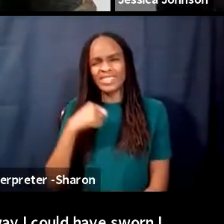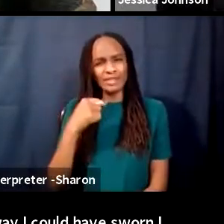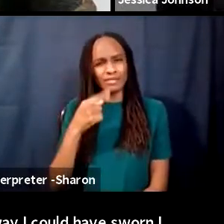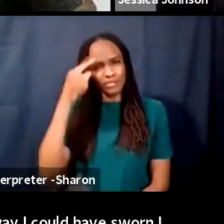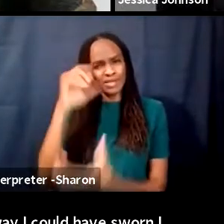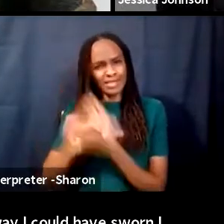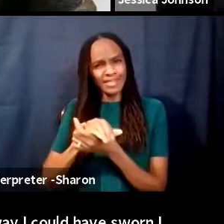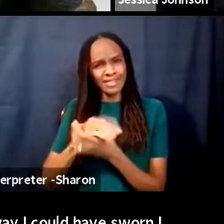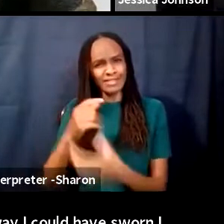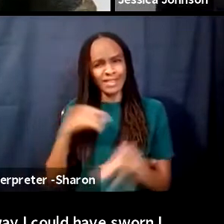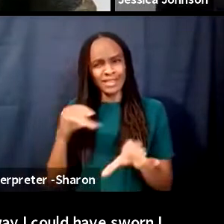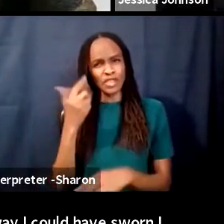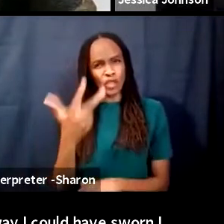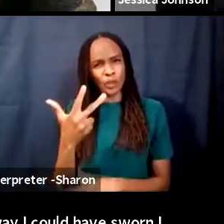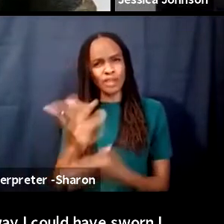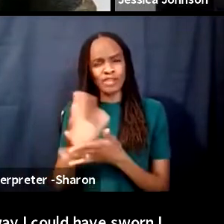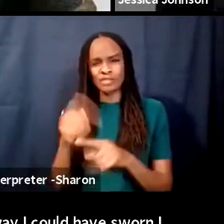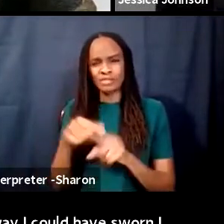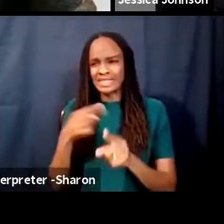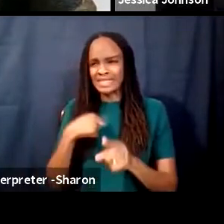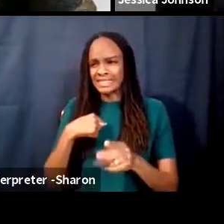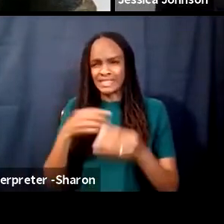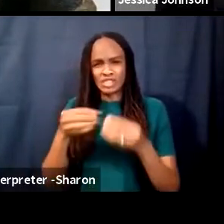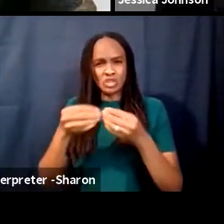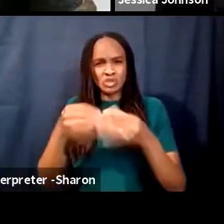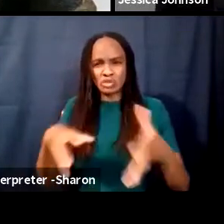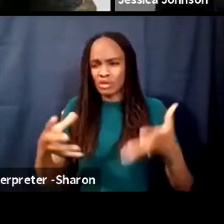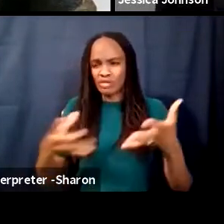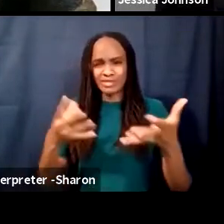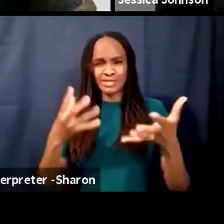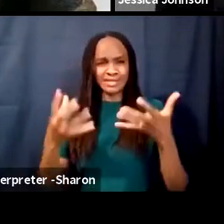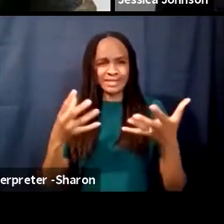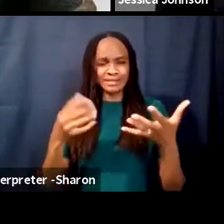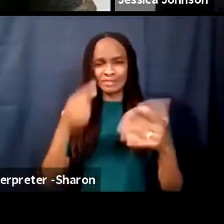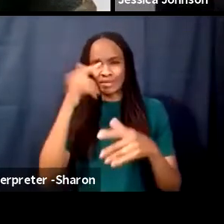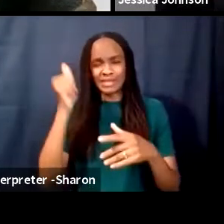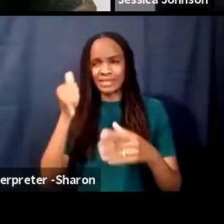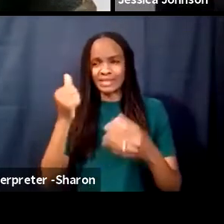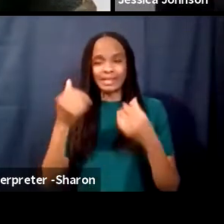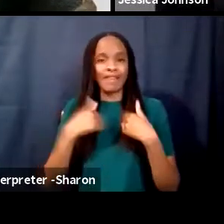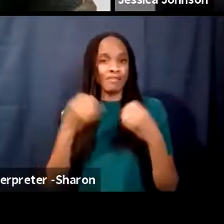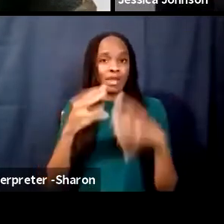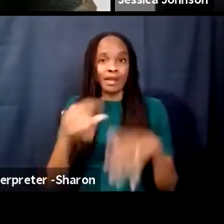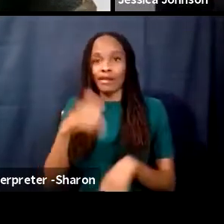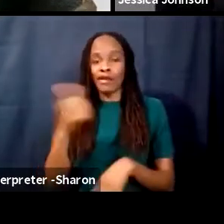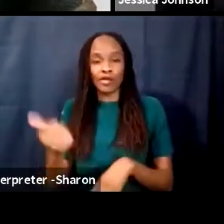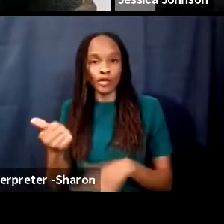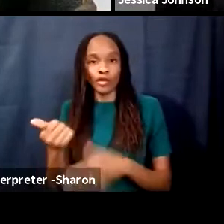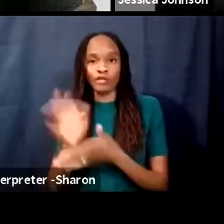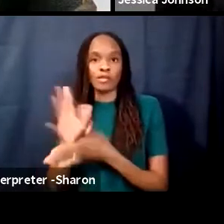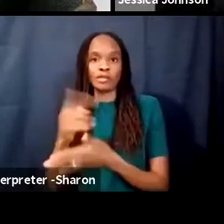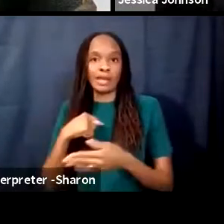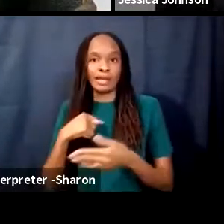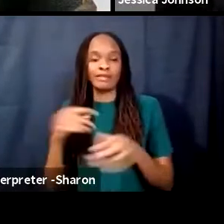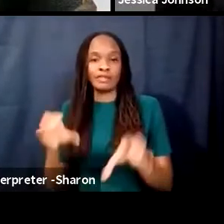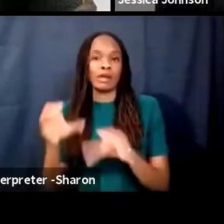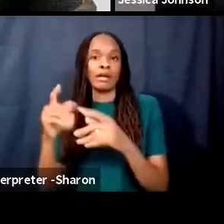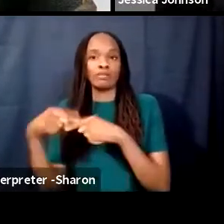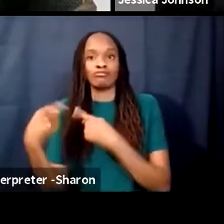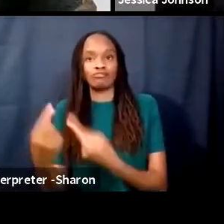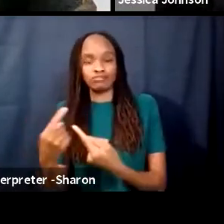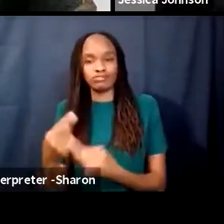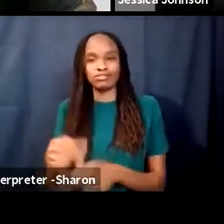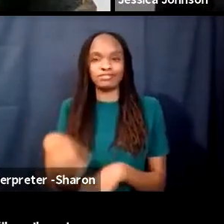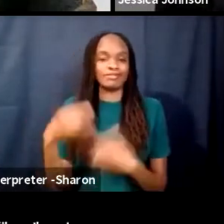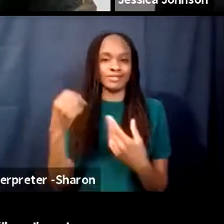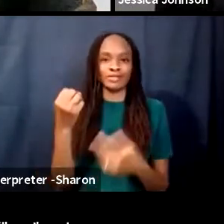3 films, but I've lost track of the dozens of other films maybe I've done over my career. She can call the union